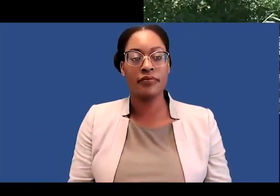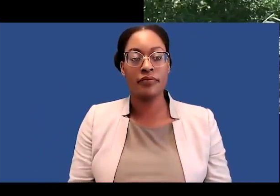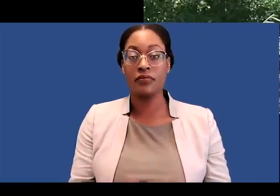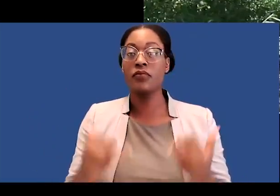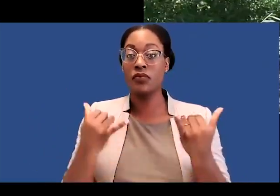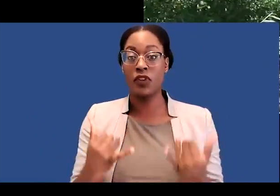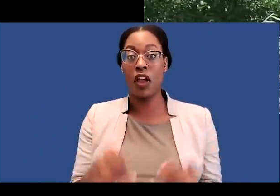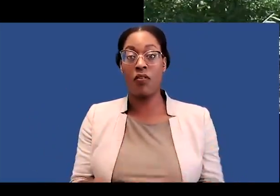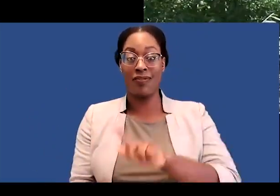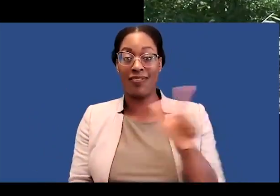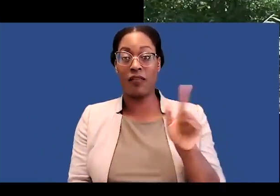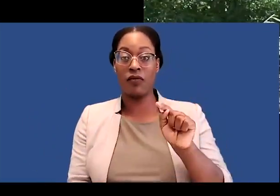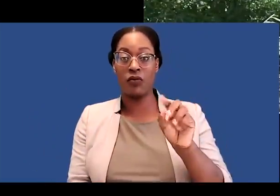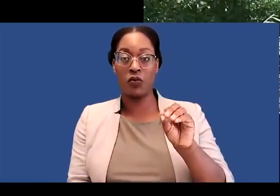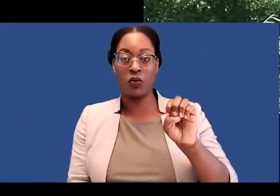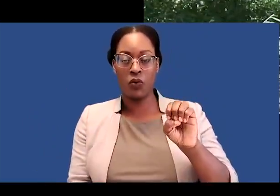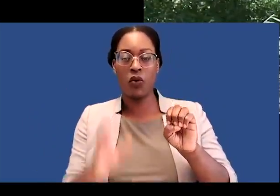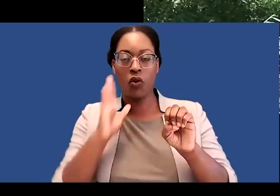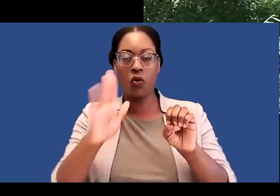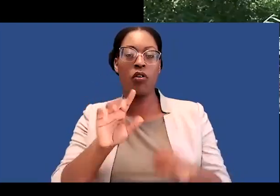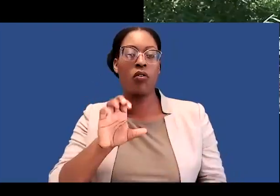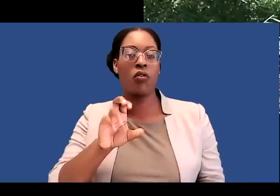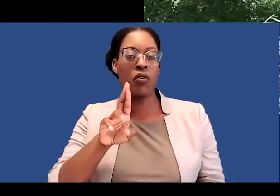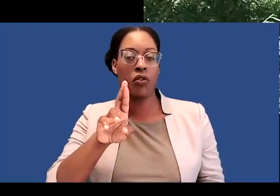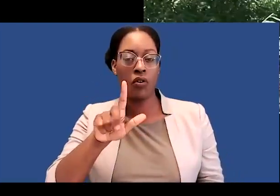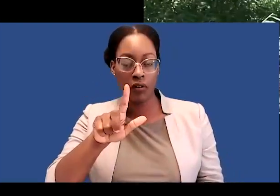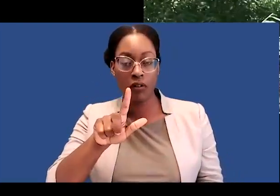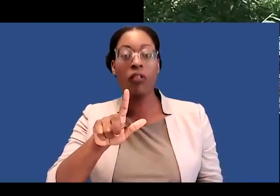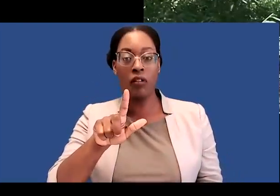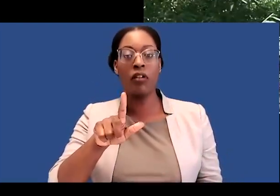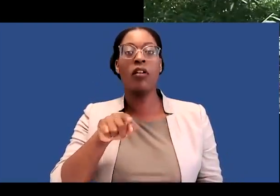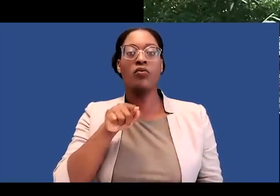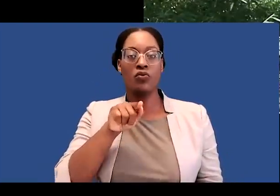I'll curl the back toe under, kick the right leg back into plank.